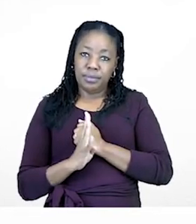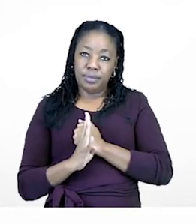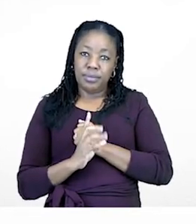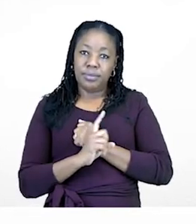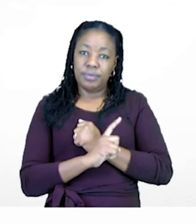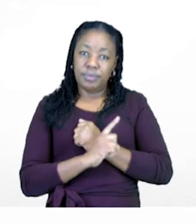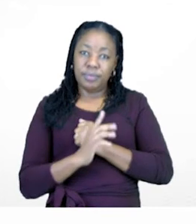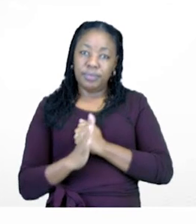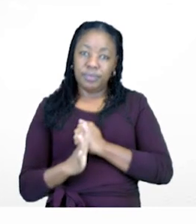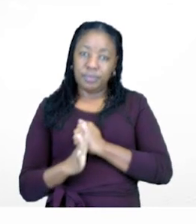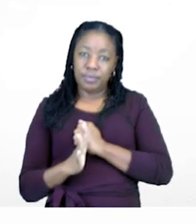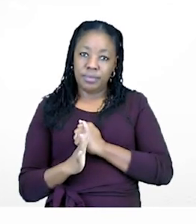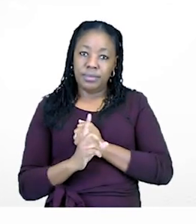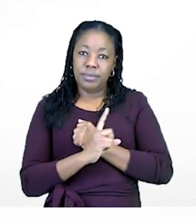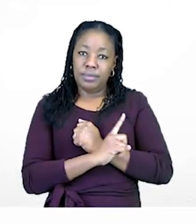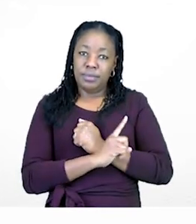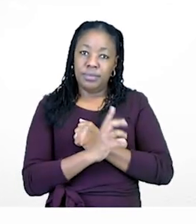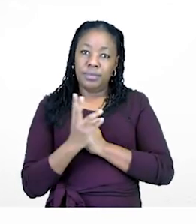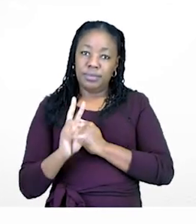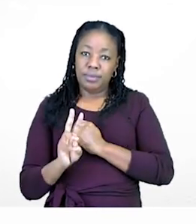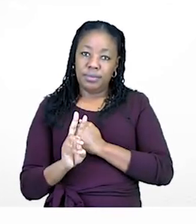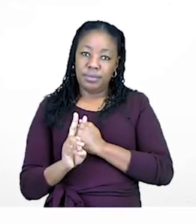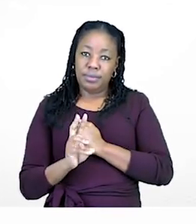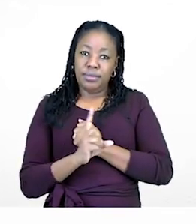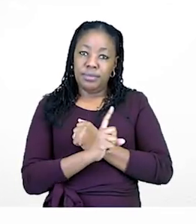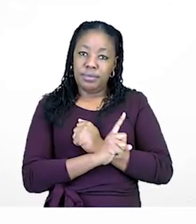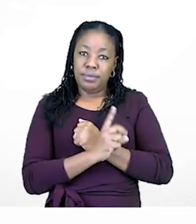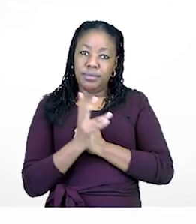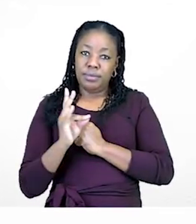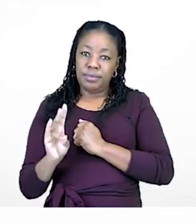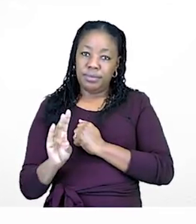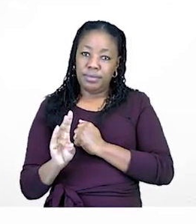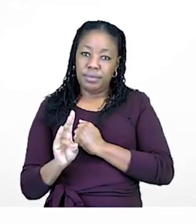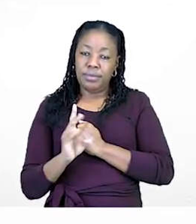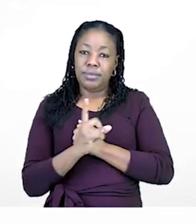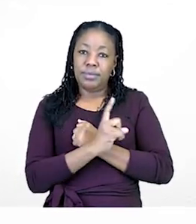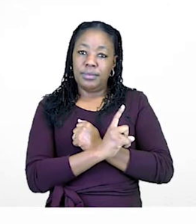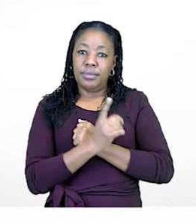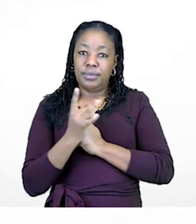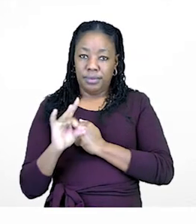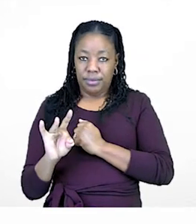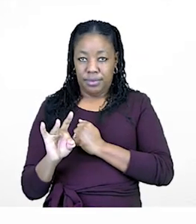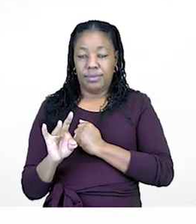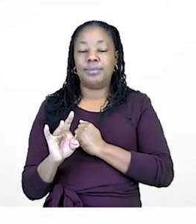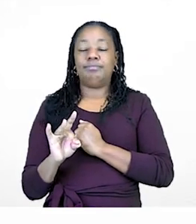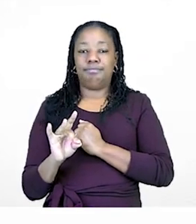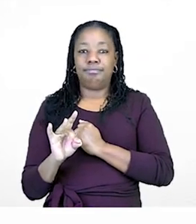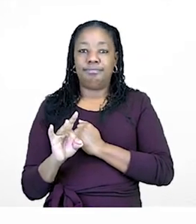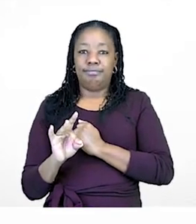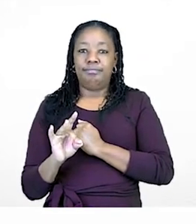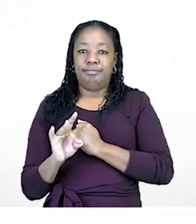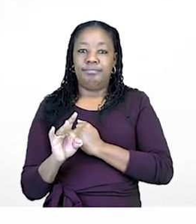14, 15, 16, 17, 18.